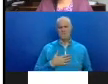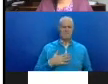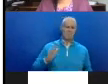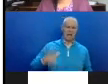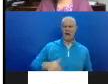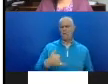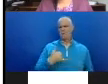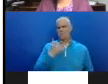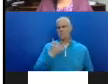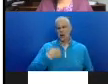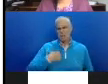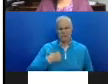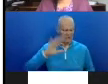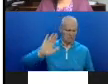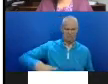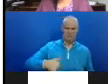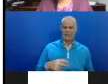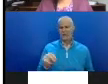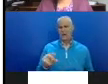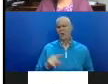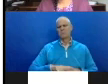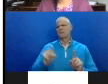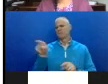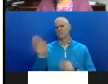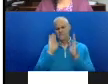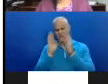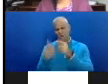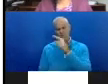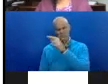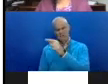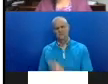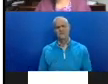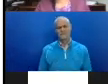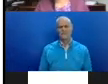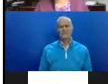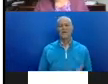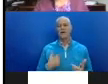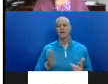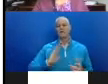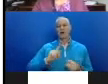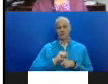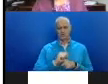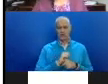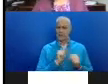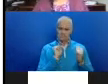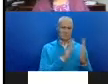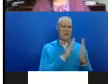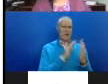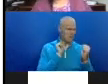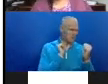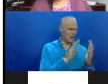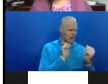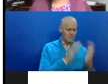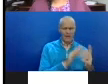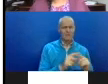wrong person. This is, but again, I was trained initially just to confront all that kind of stuff. And in